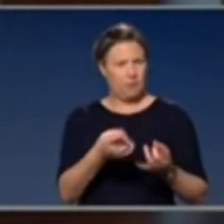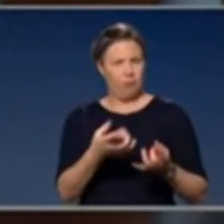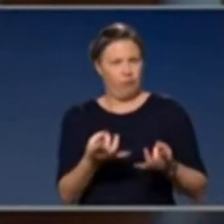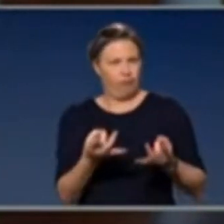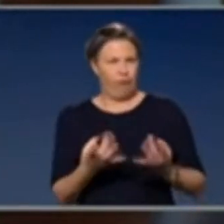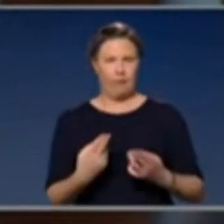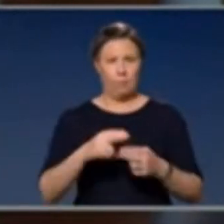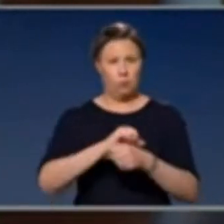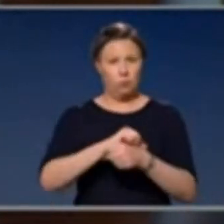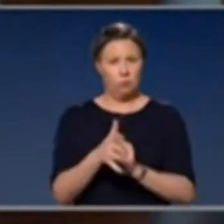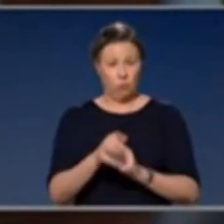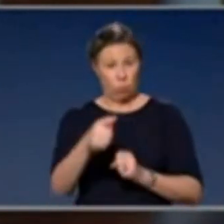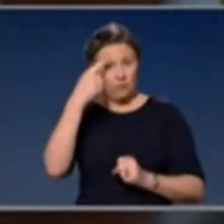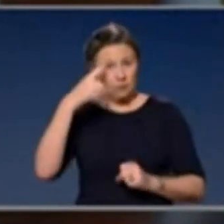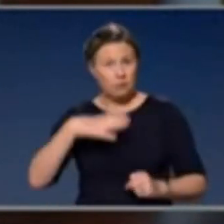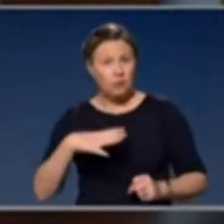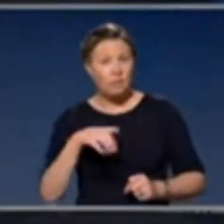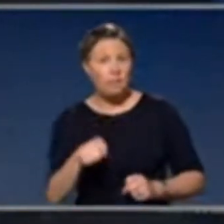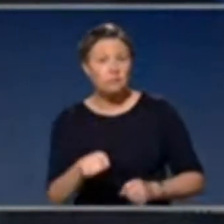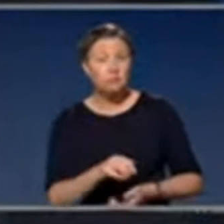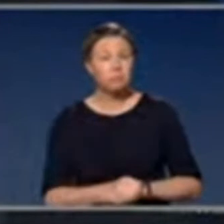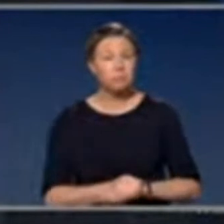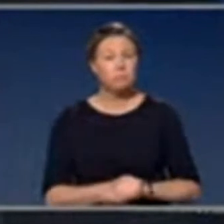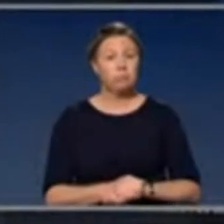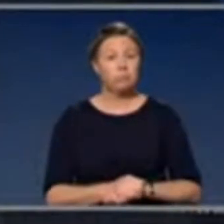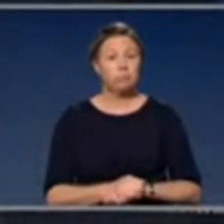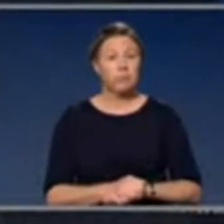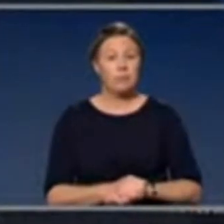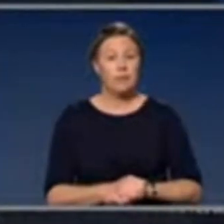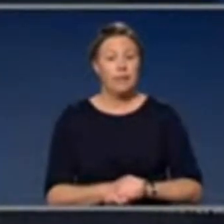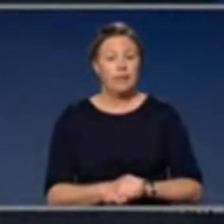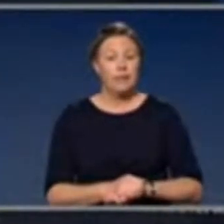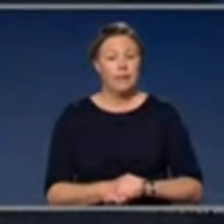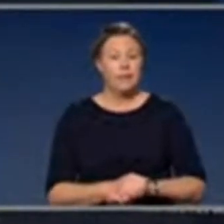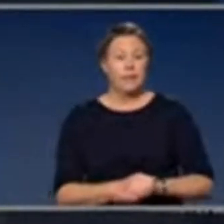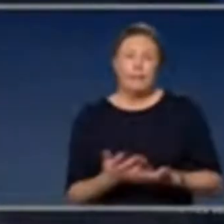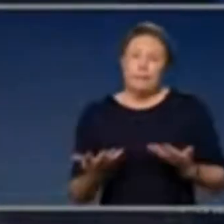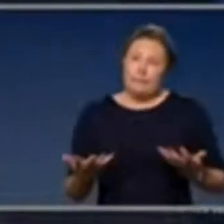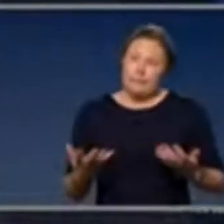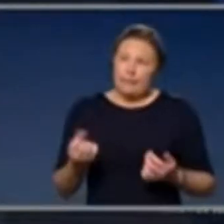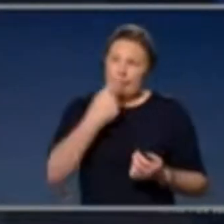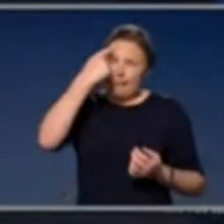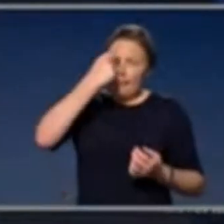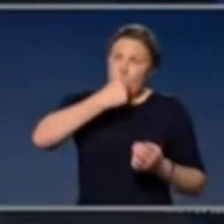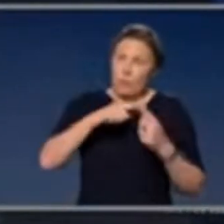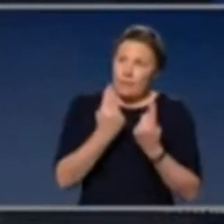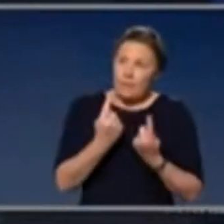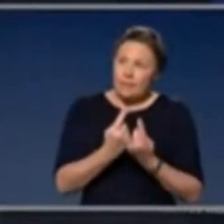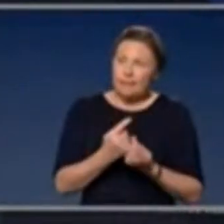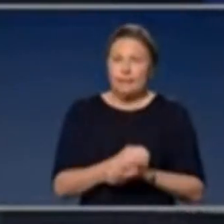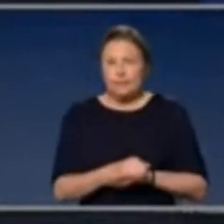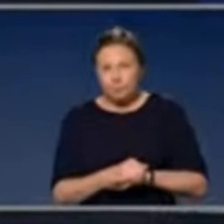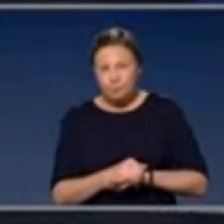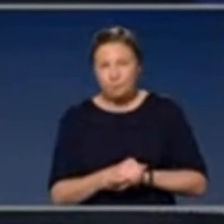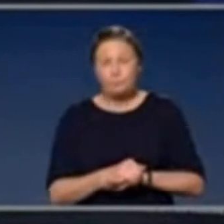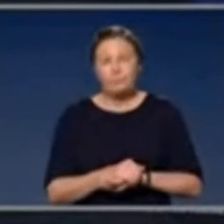it's necessary? And is it possible? So there's a couple of elements to that